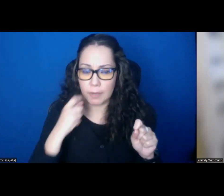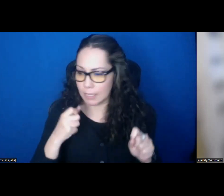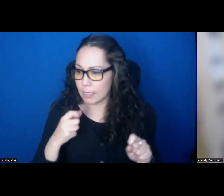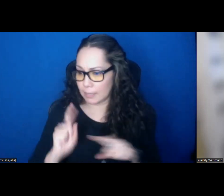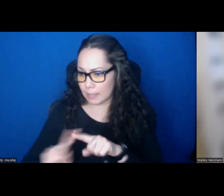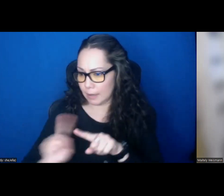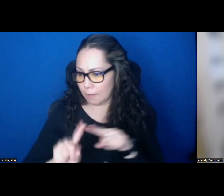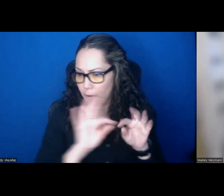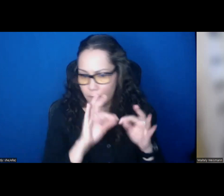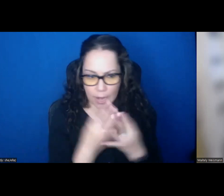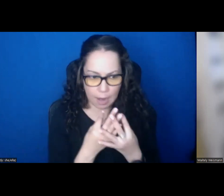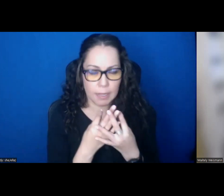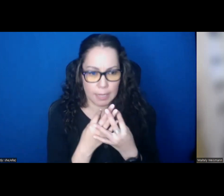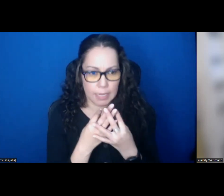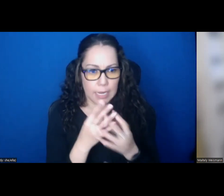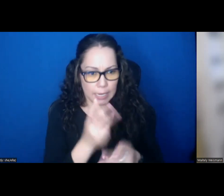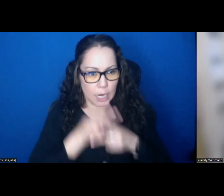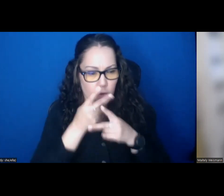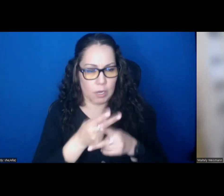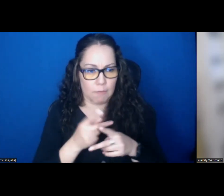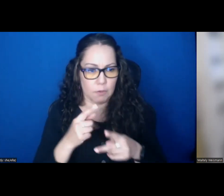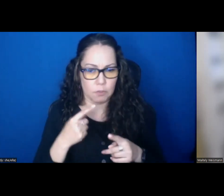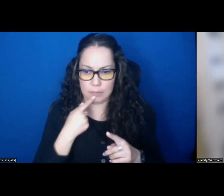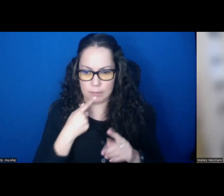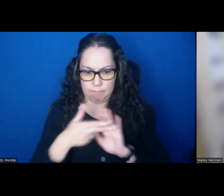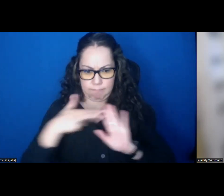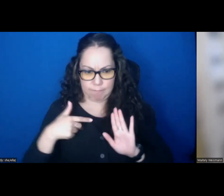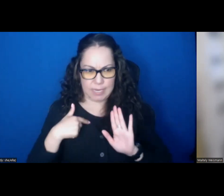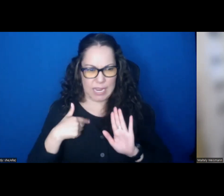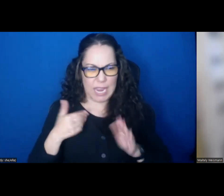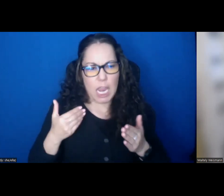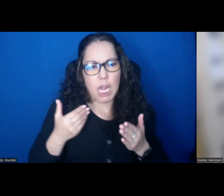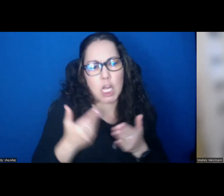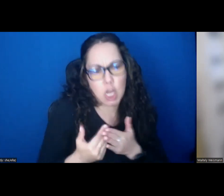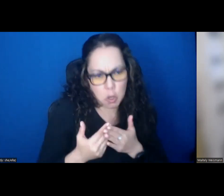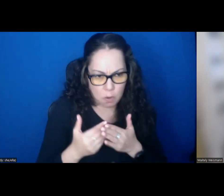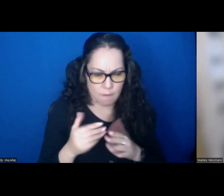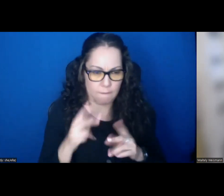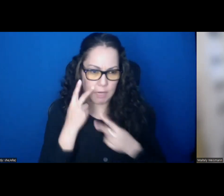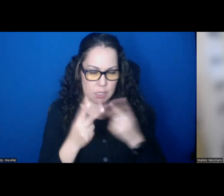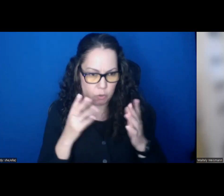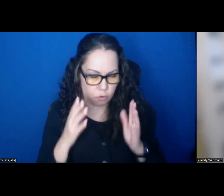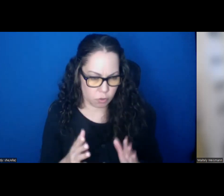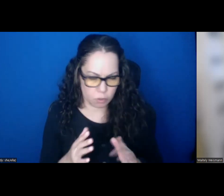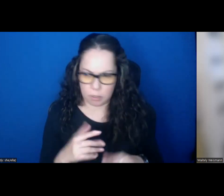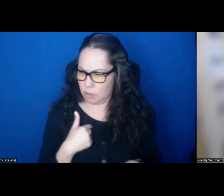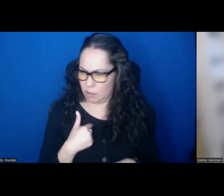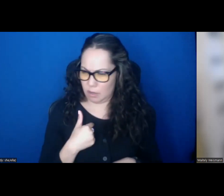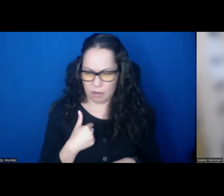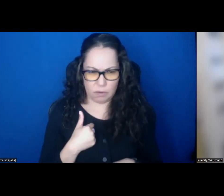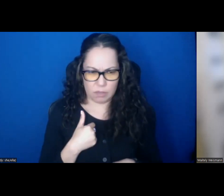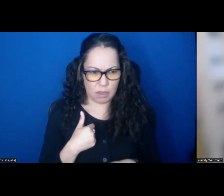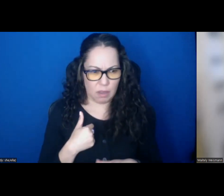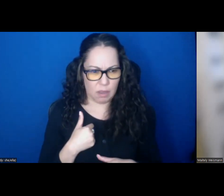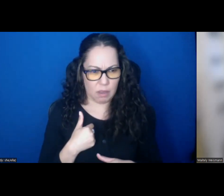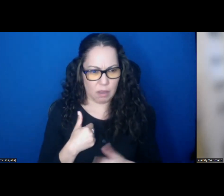being miscategorized as mere visitors. This is not to say I was standing idly by. I